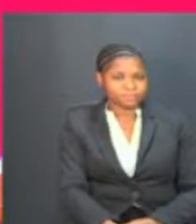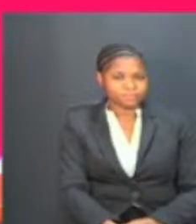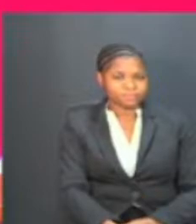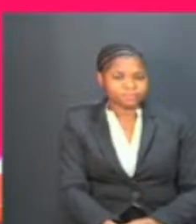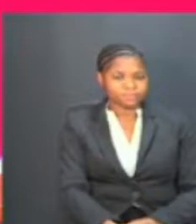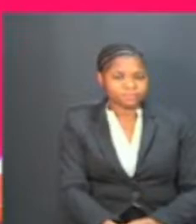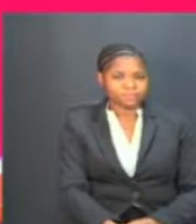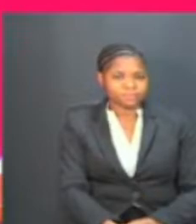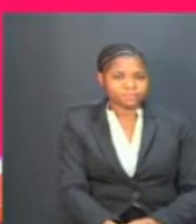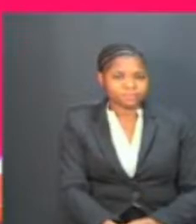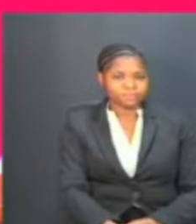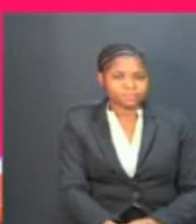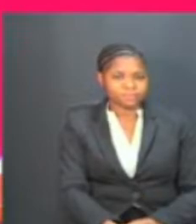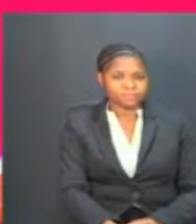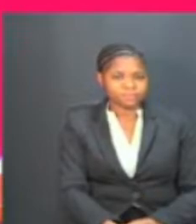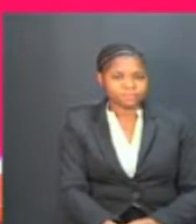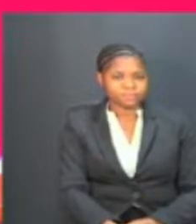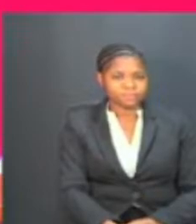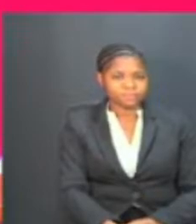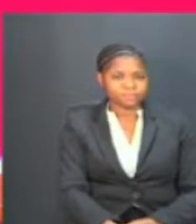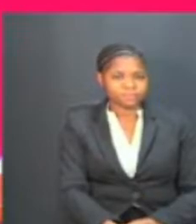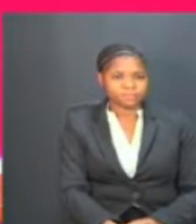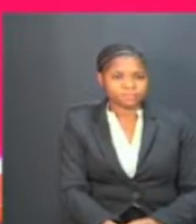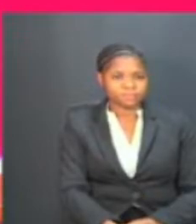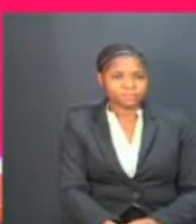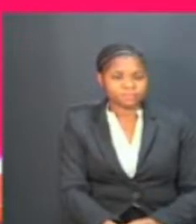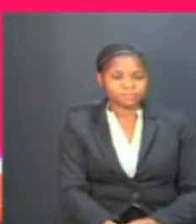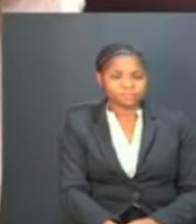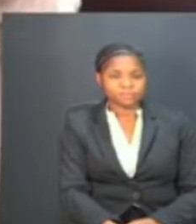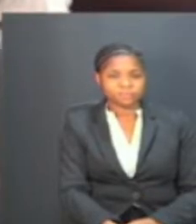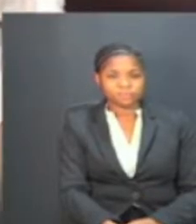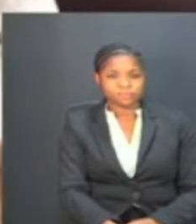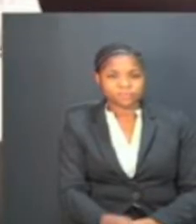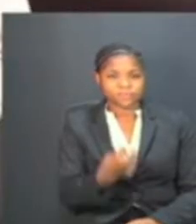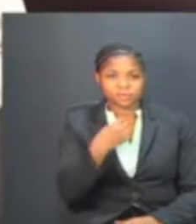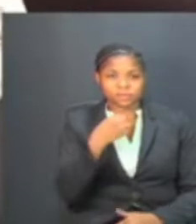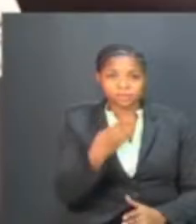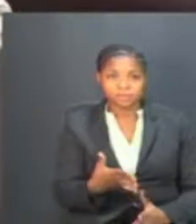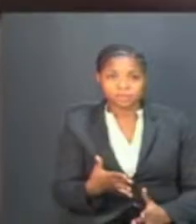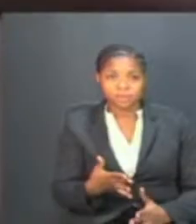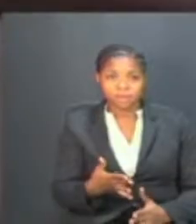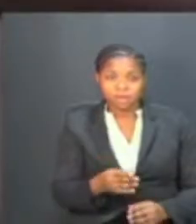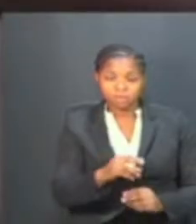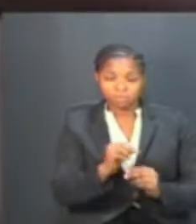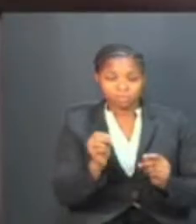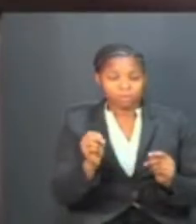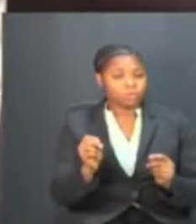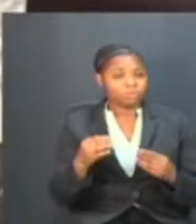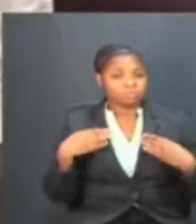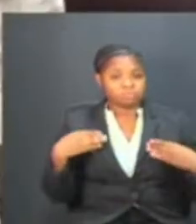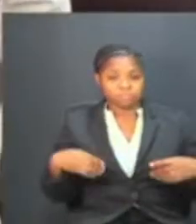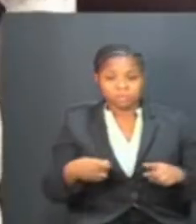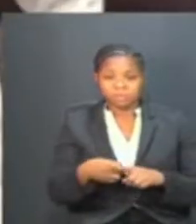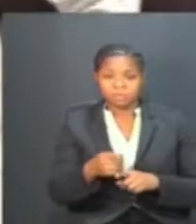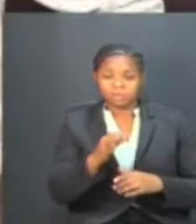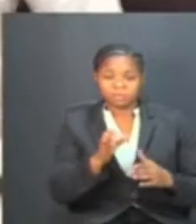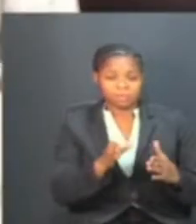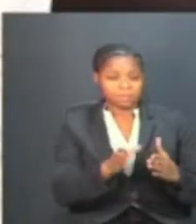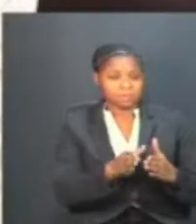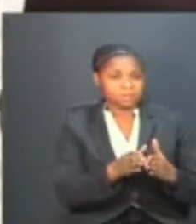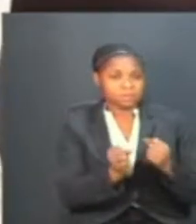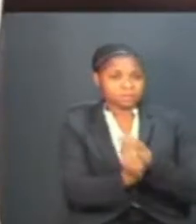Speaker, after the maker, it's only Honorable Anyimedu who spoke. Nobody from our leadership. And Mr. Speaker,